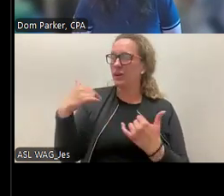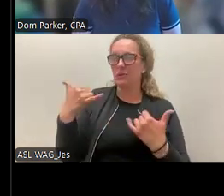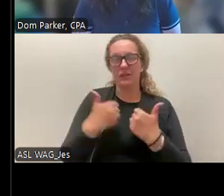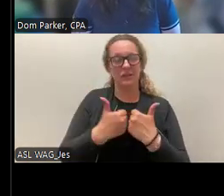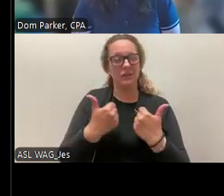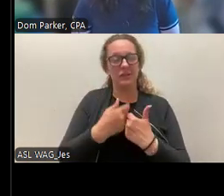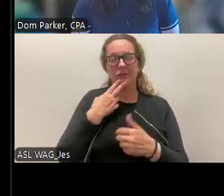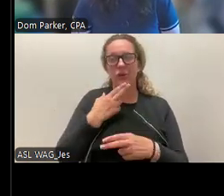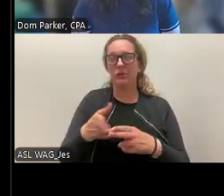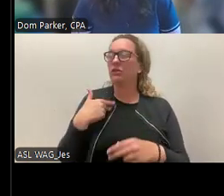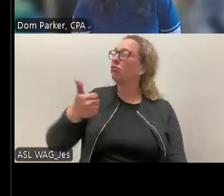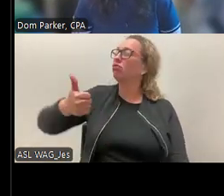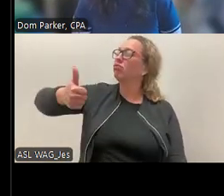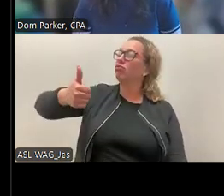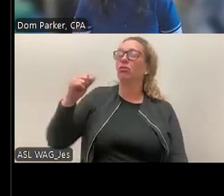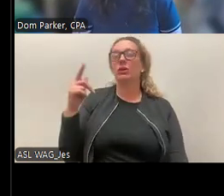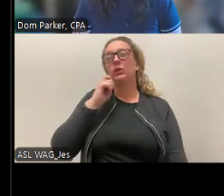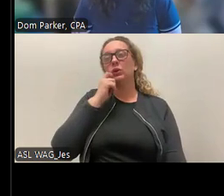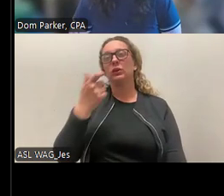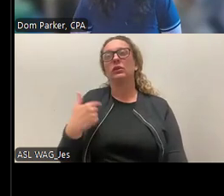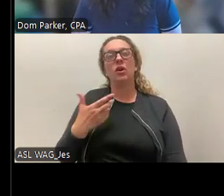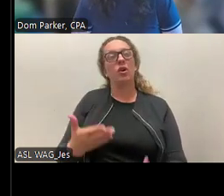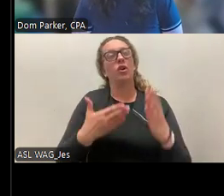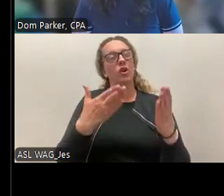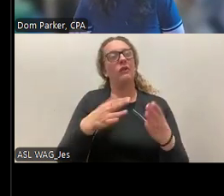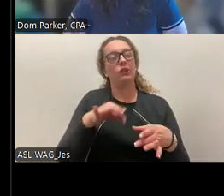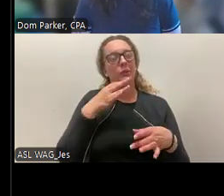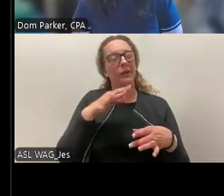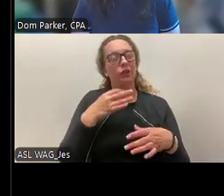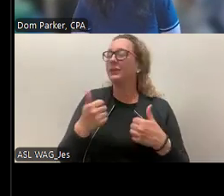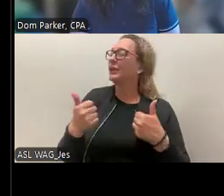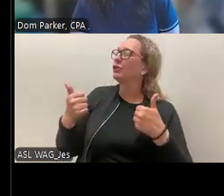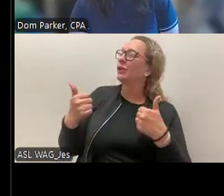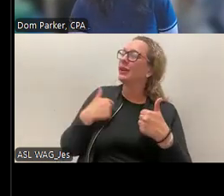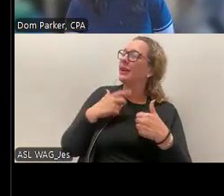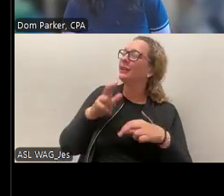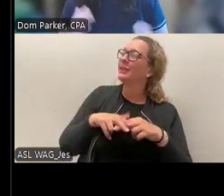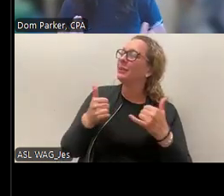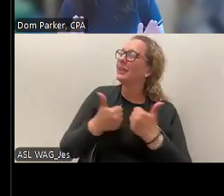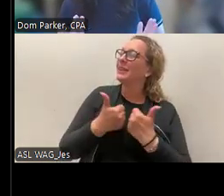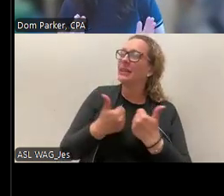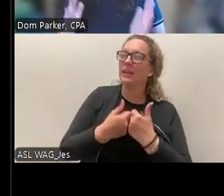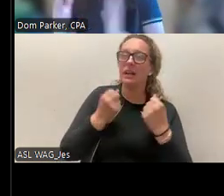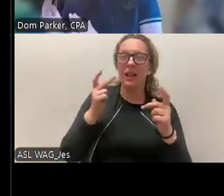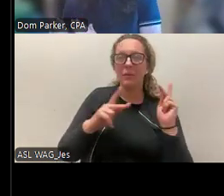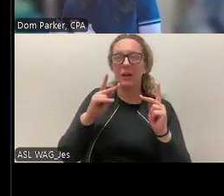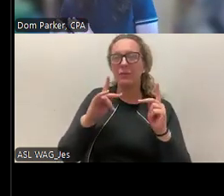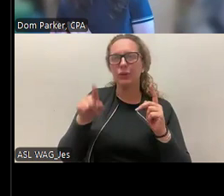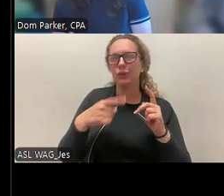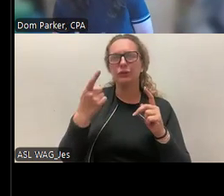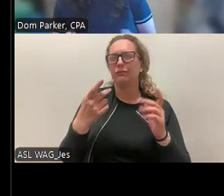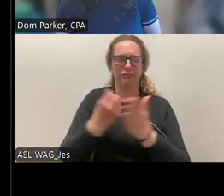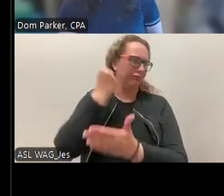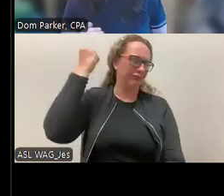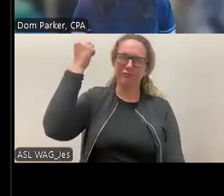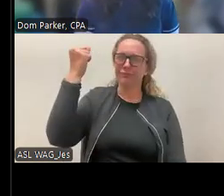game for a bit? I said, yeah, sure. All right, cool. Or I can offer you a bag of chips. That's great. I'll still come and play the game, because a lot of people will jump at the opportunity